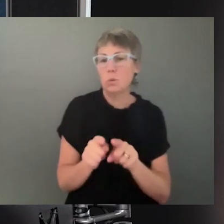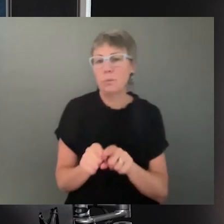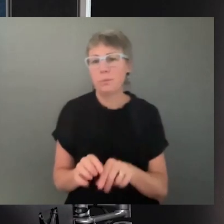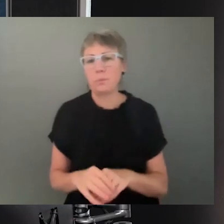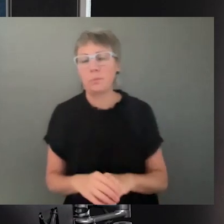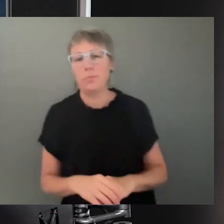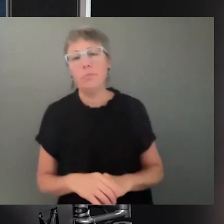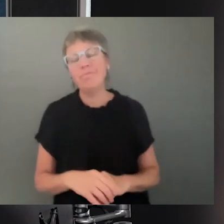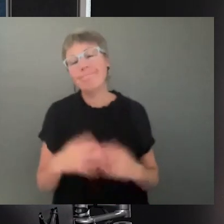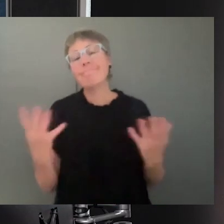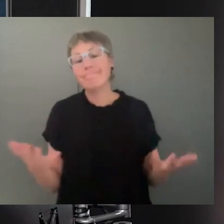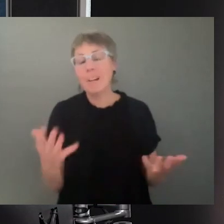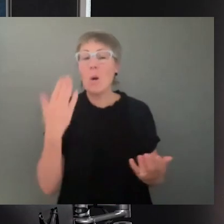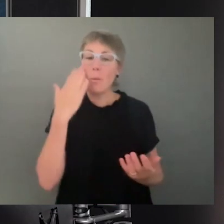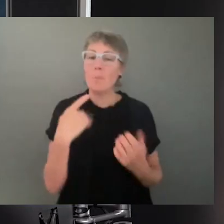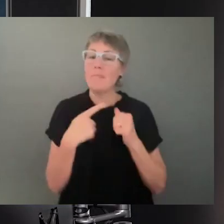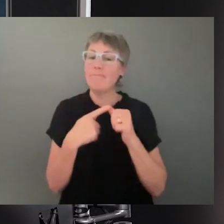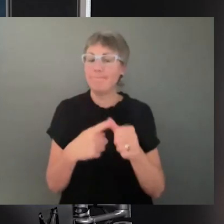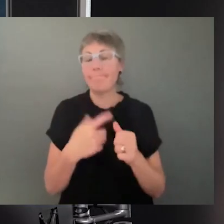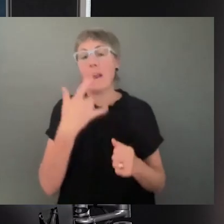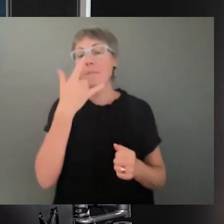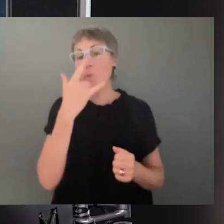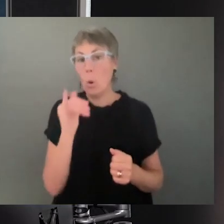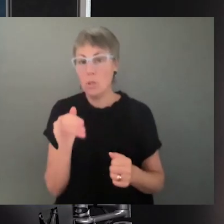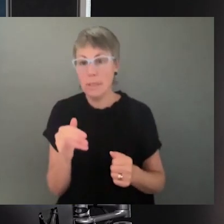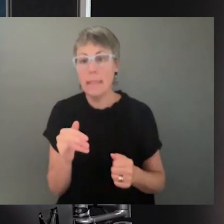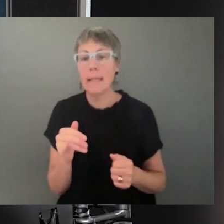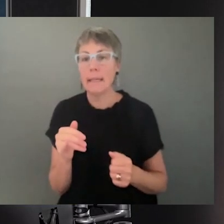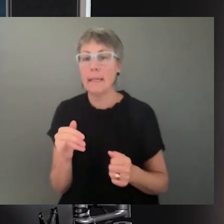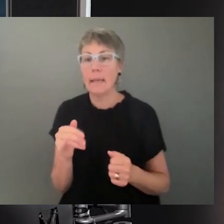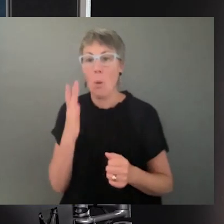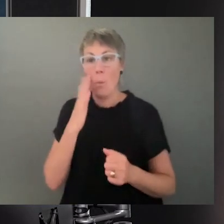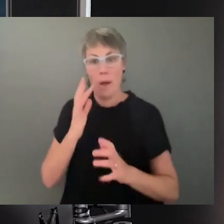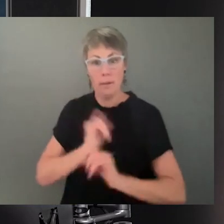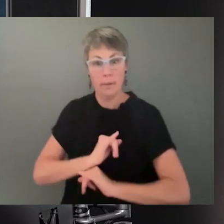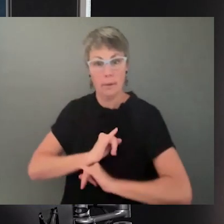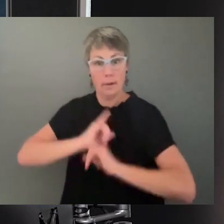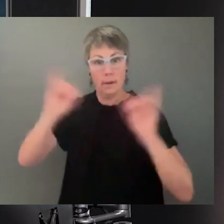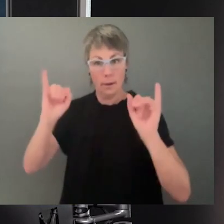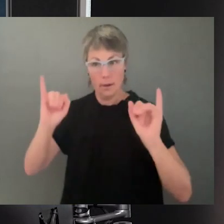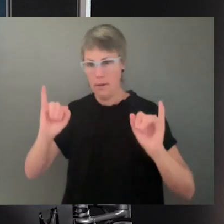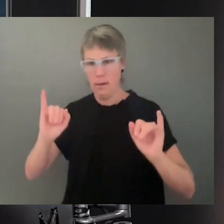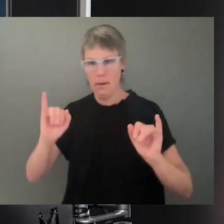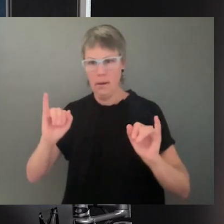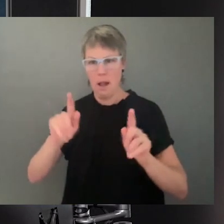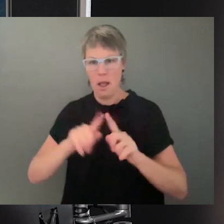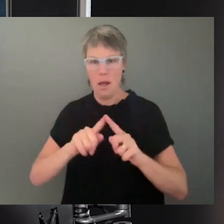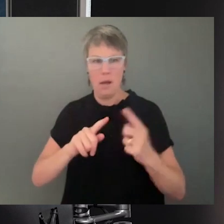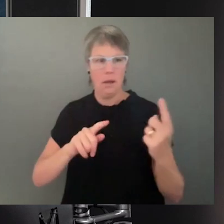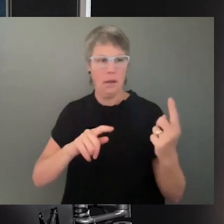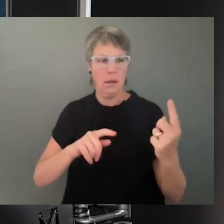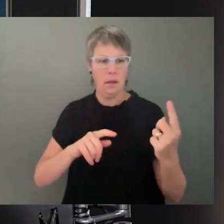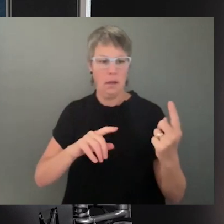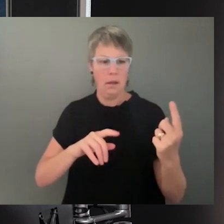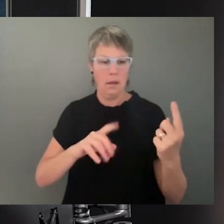that our emergency sector typically plans to respond to emergencies. And then, of course, that typically involves all those